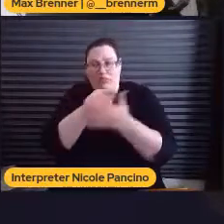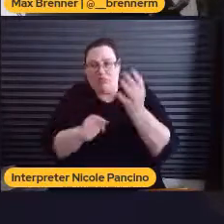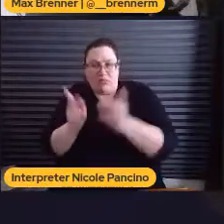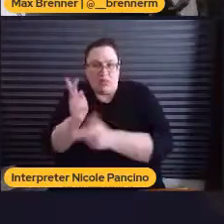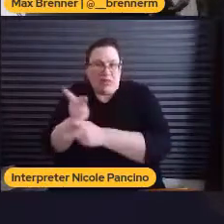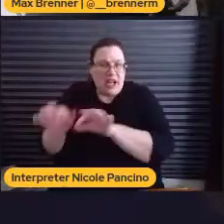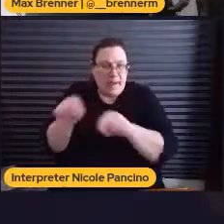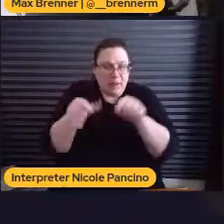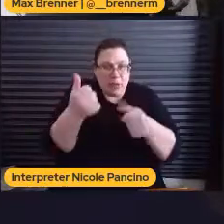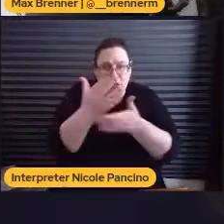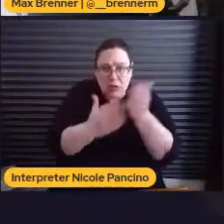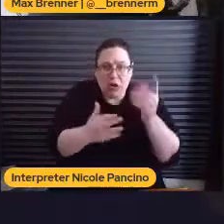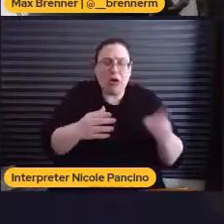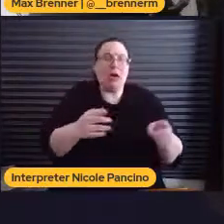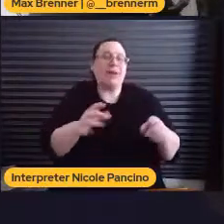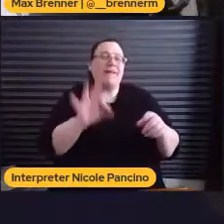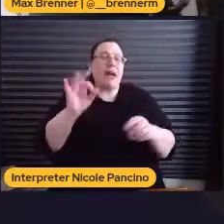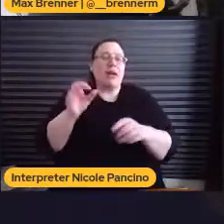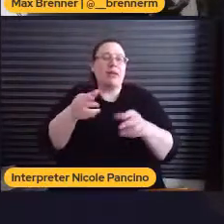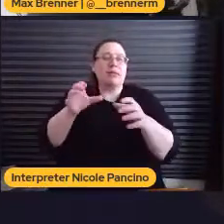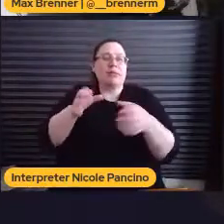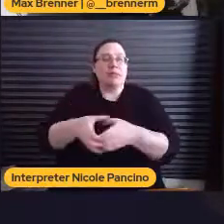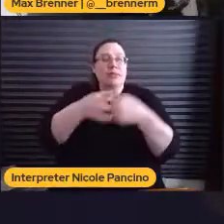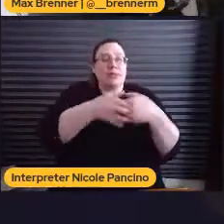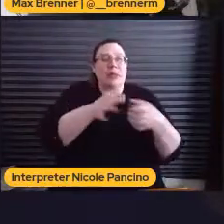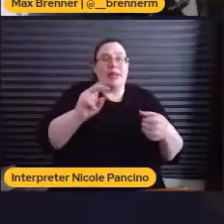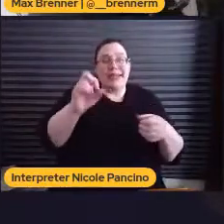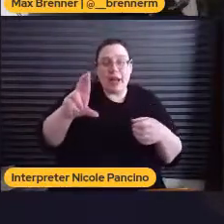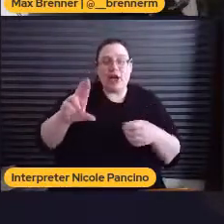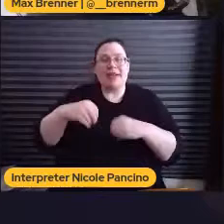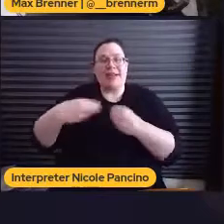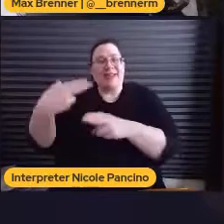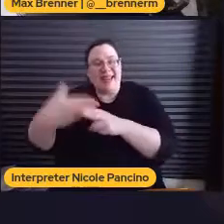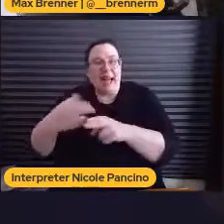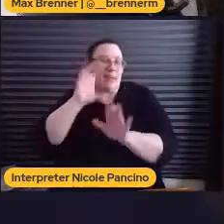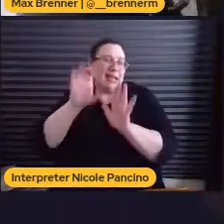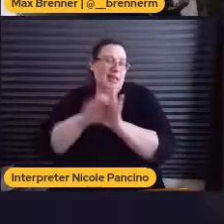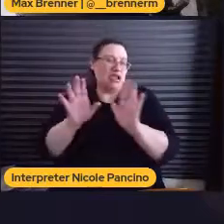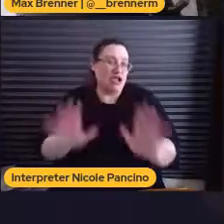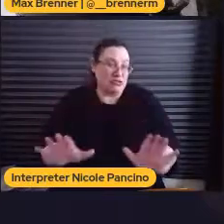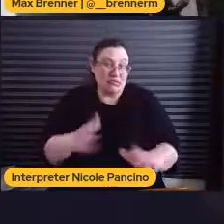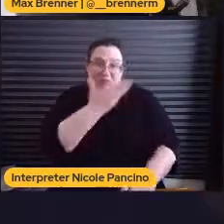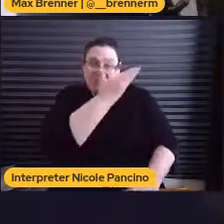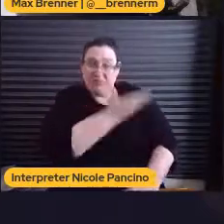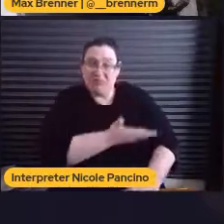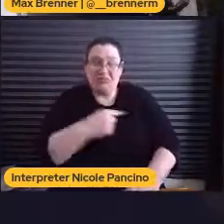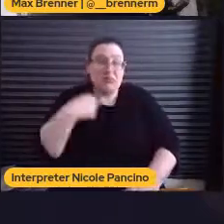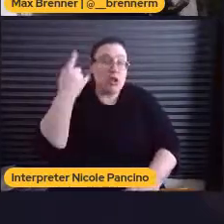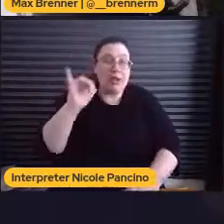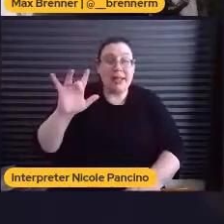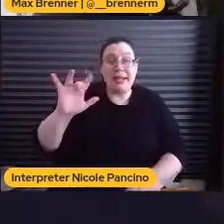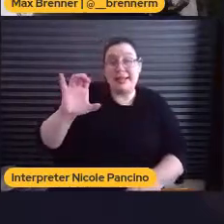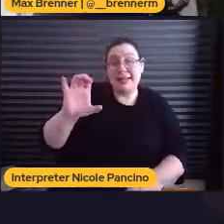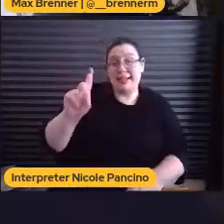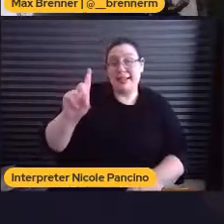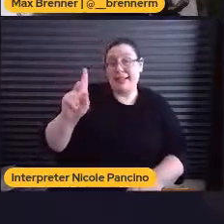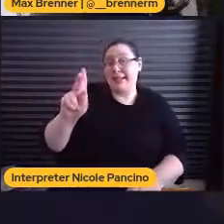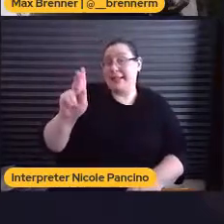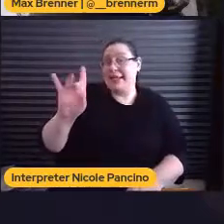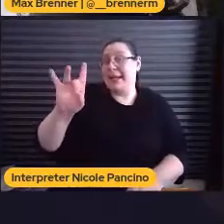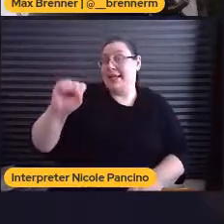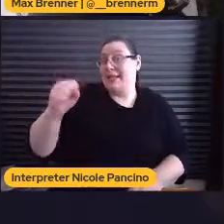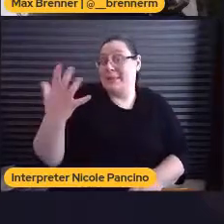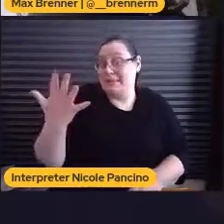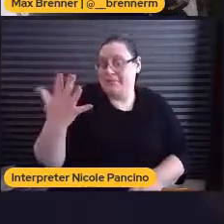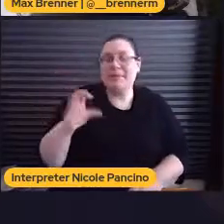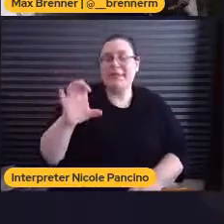you define your containers, giving it a name and an image. So how does this look in CDKs? So in CDKs,